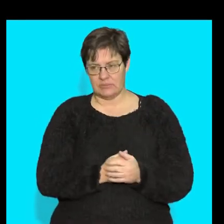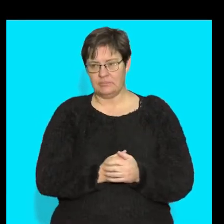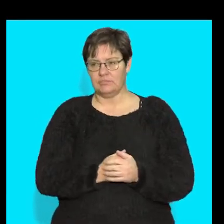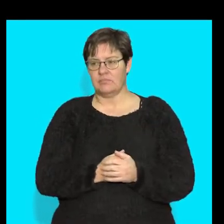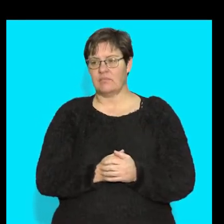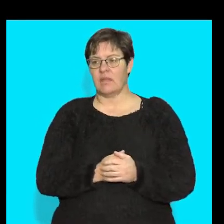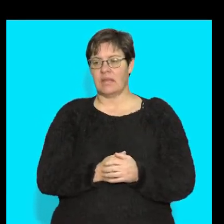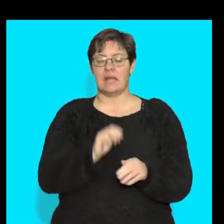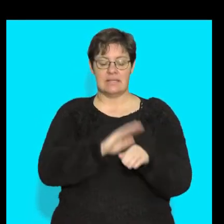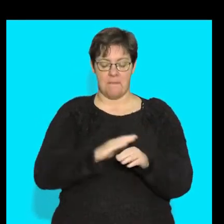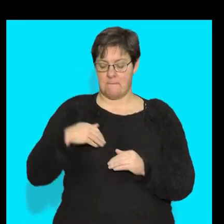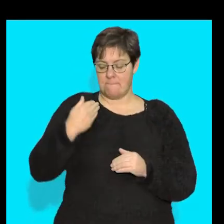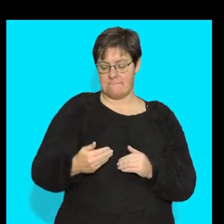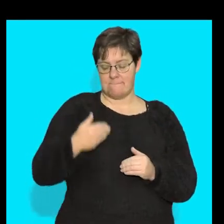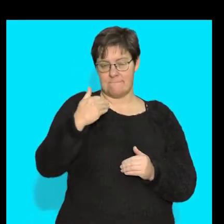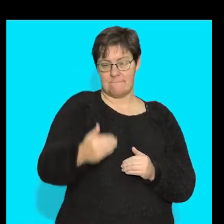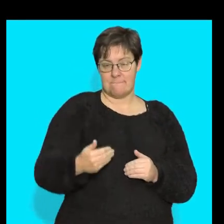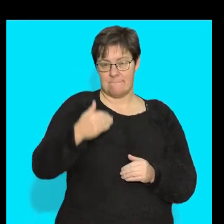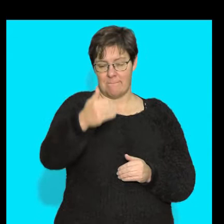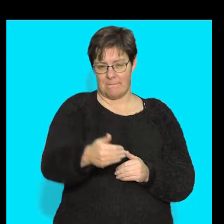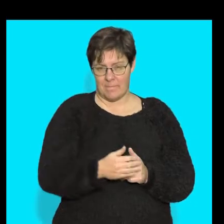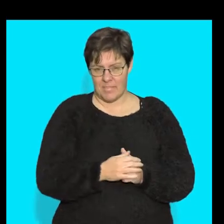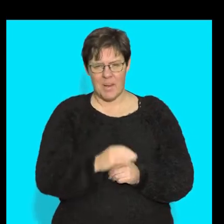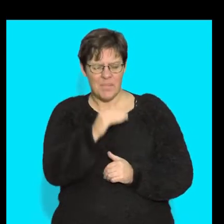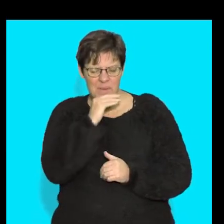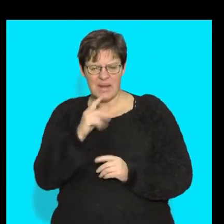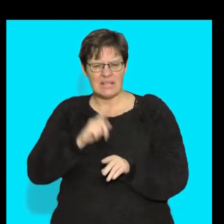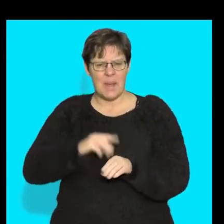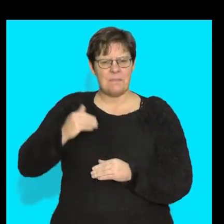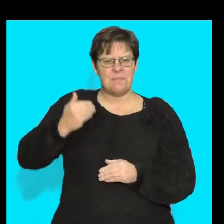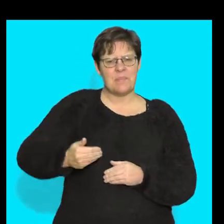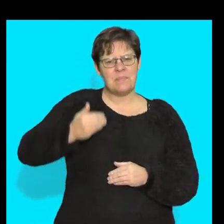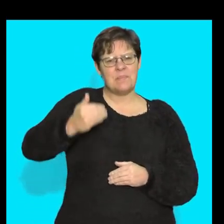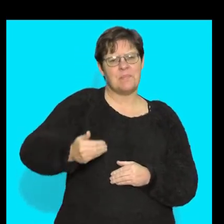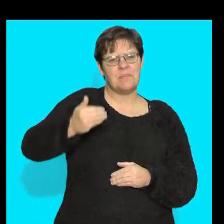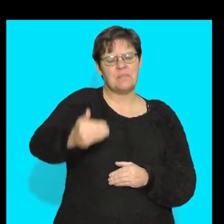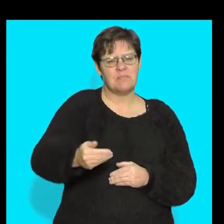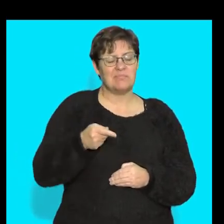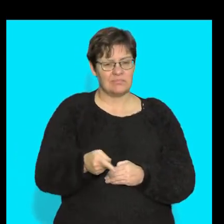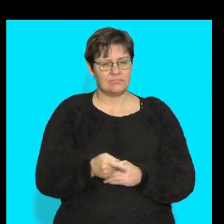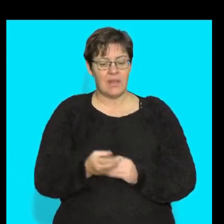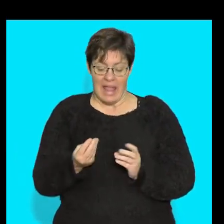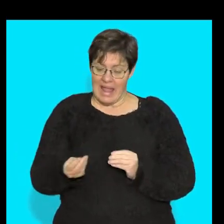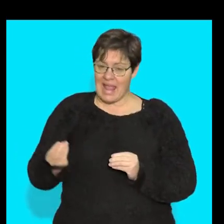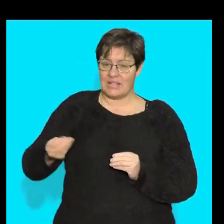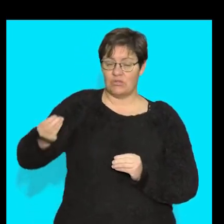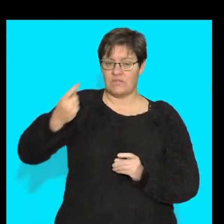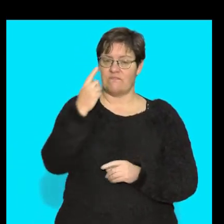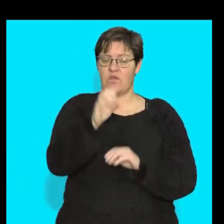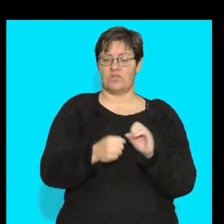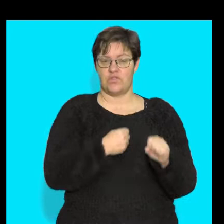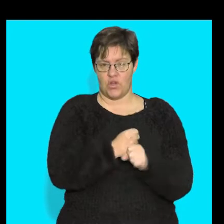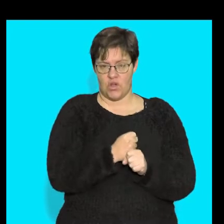time intervals. When I talk about the time intervals, sometimes you'll find that the interest for the first year